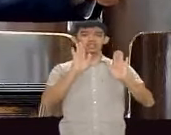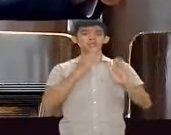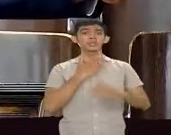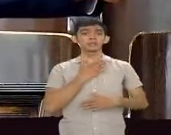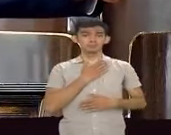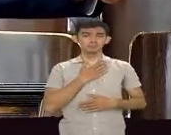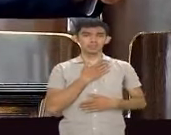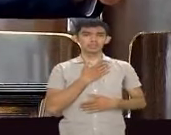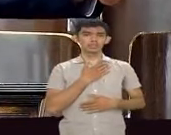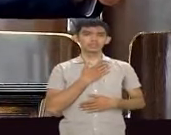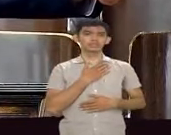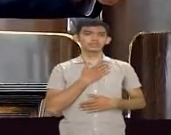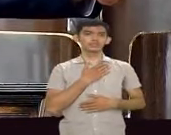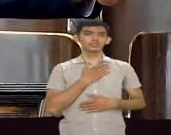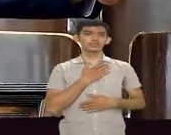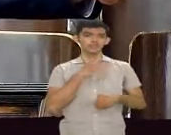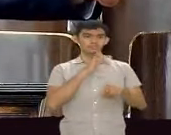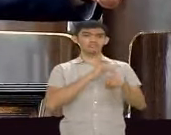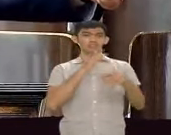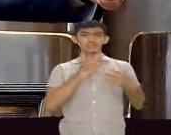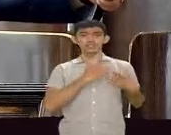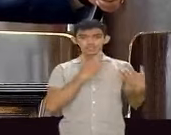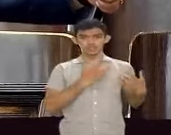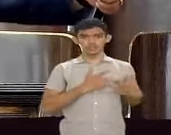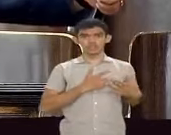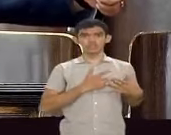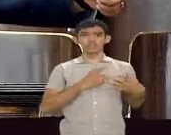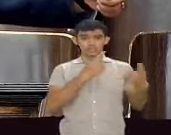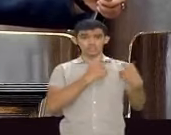One of our brothers here, ang imong step